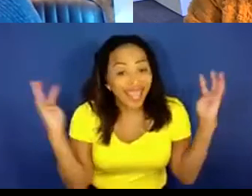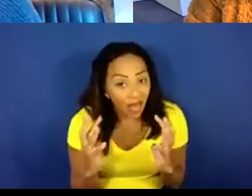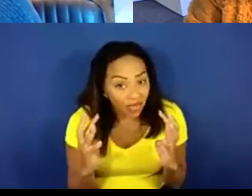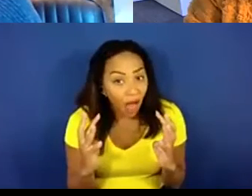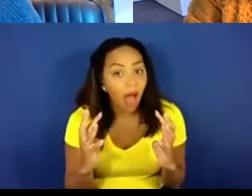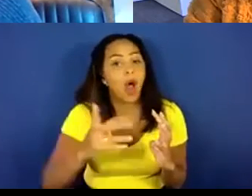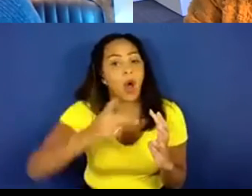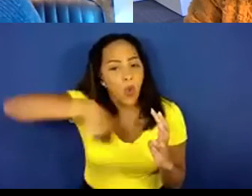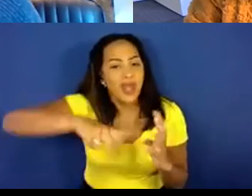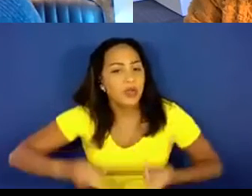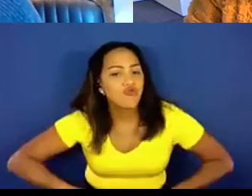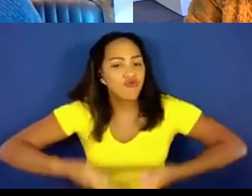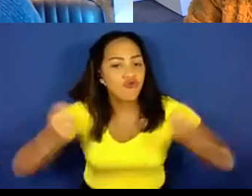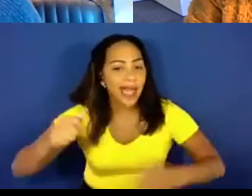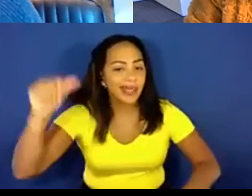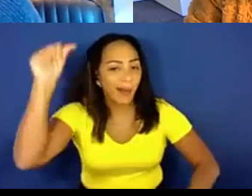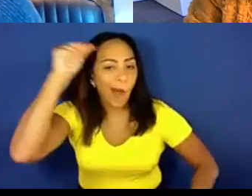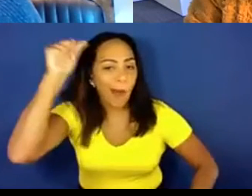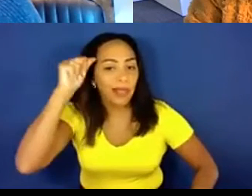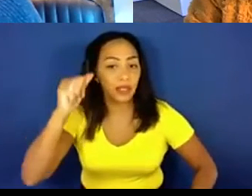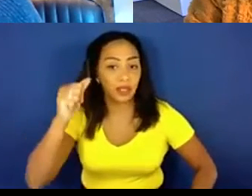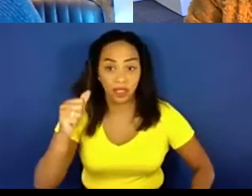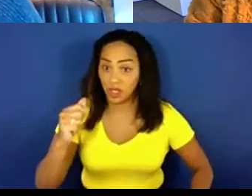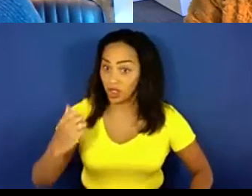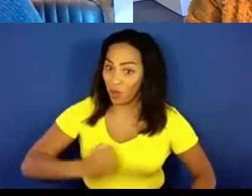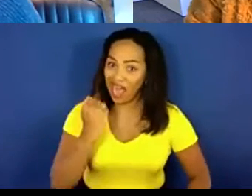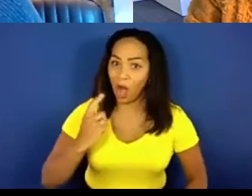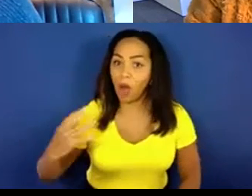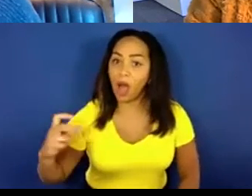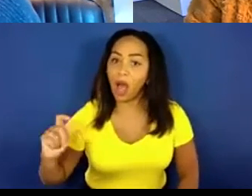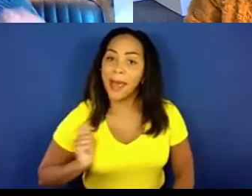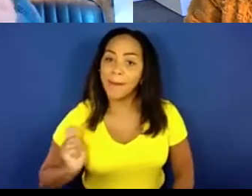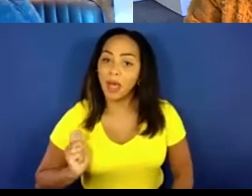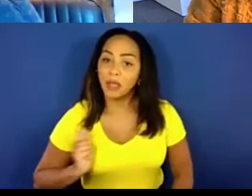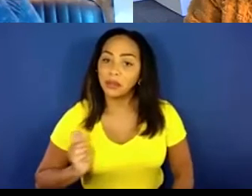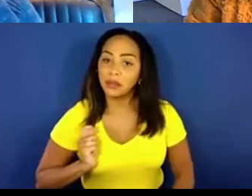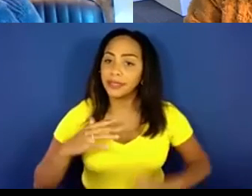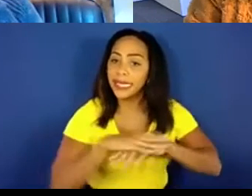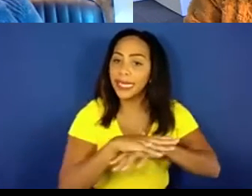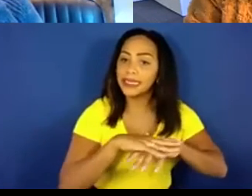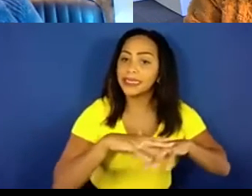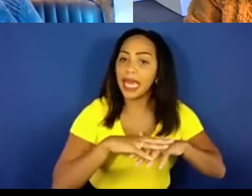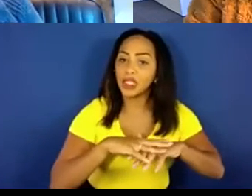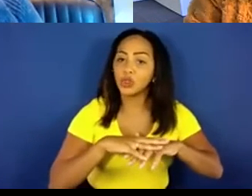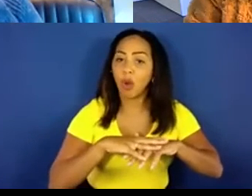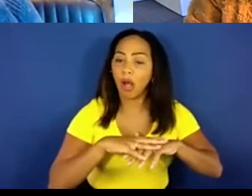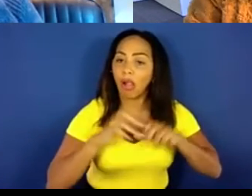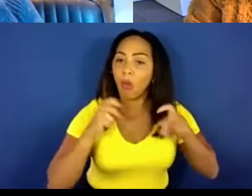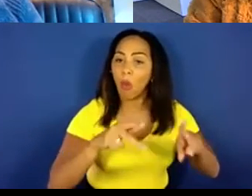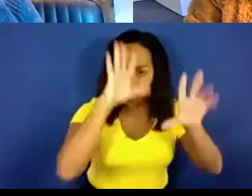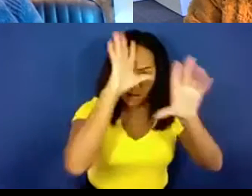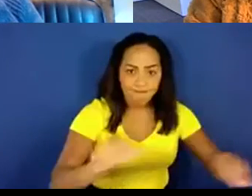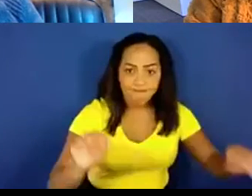so much more to all our memberships in an intersectional way. And what you found is a lot of our members went to different things